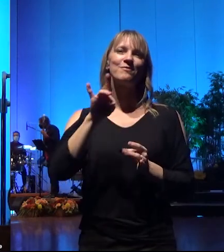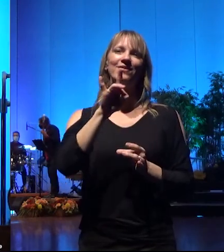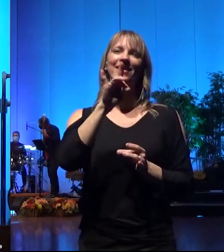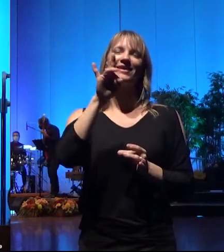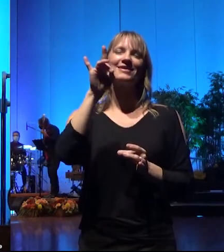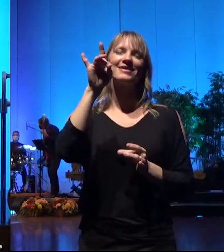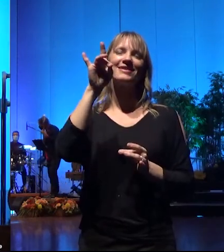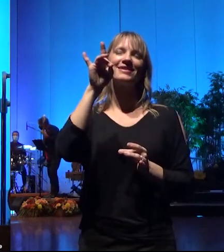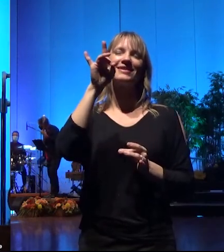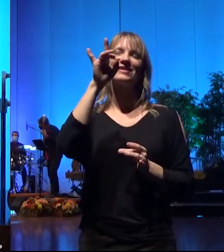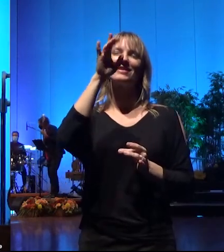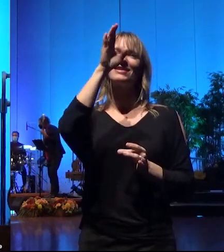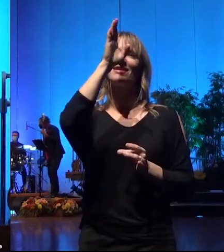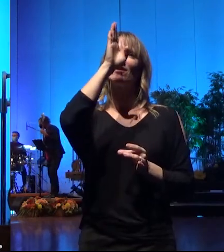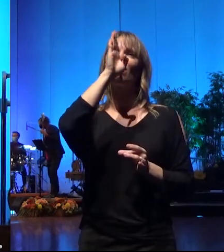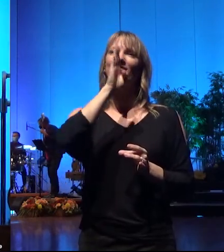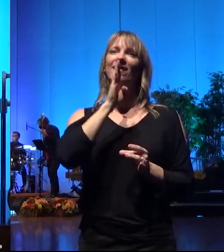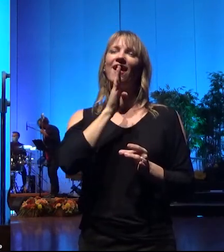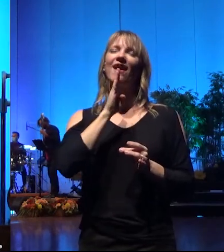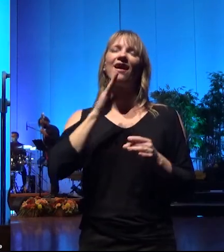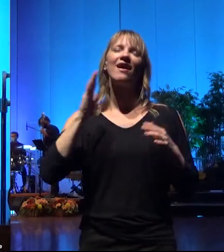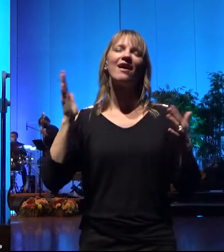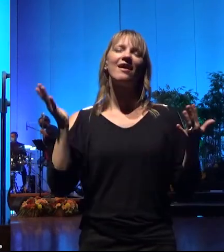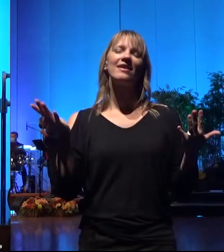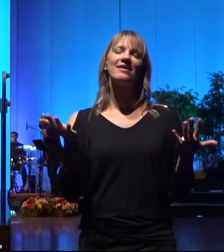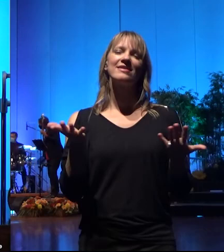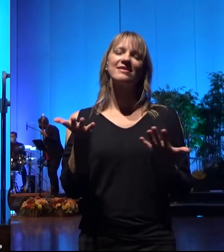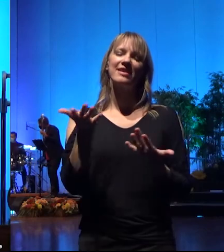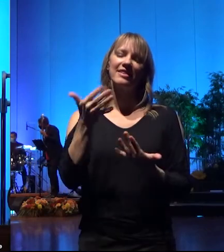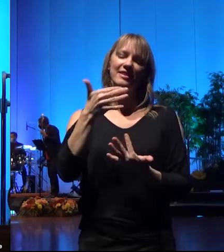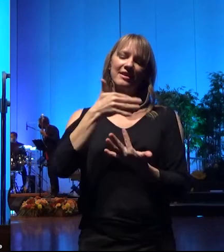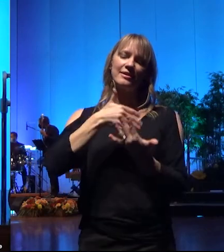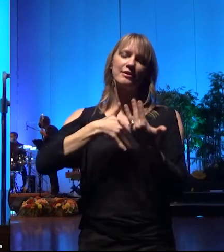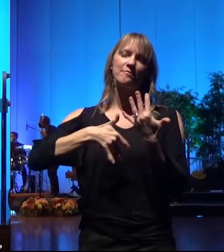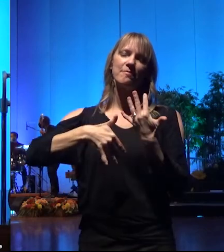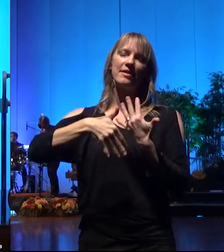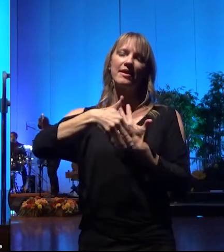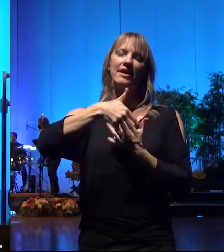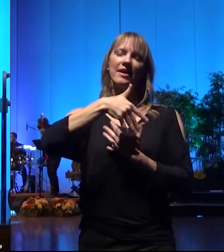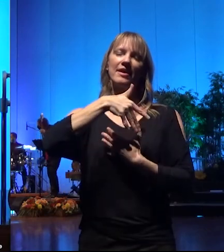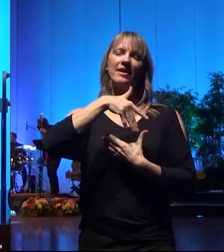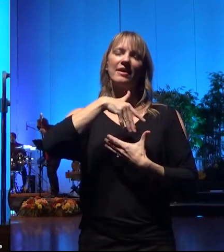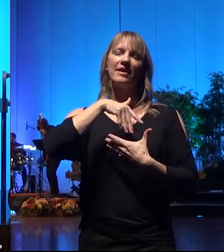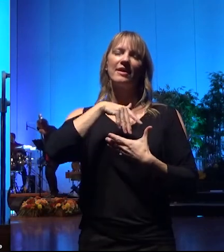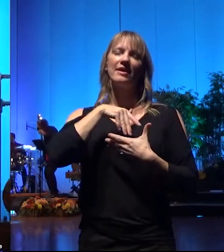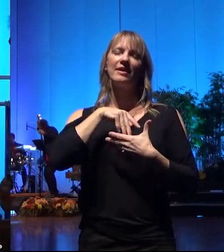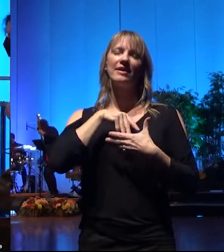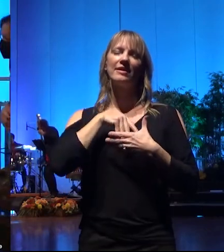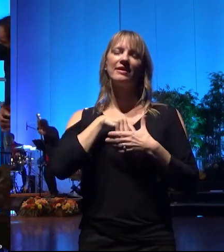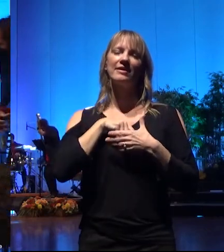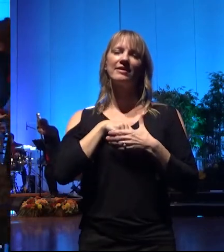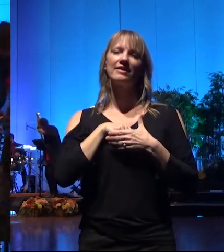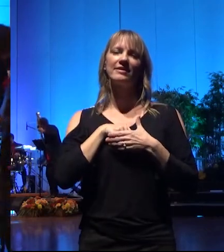Surely the presence of God is in this